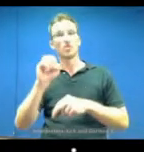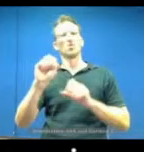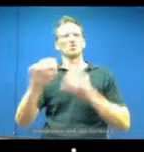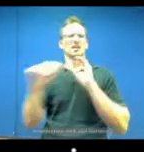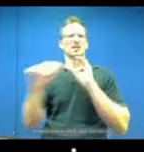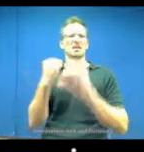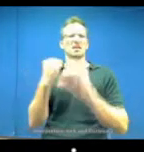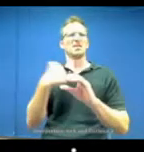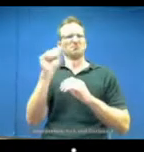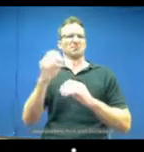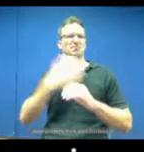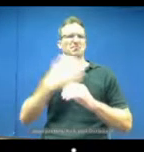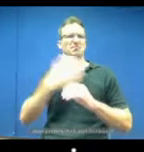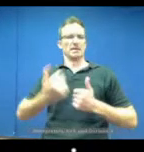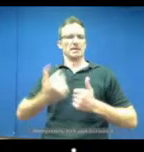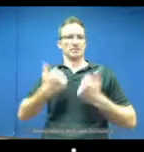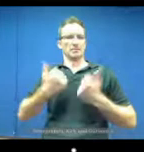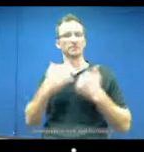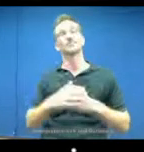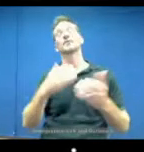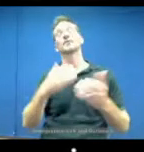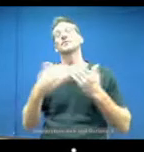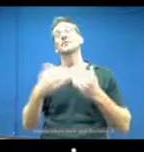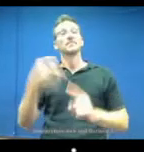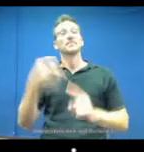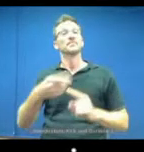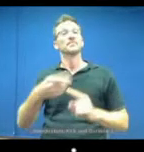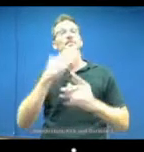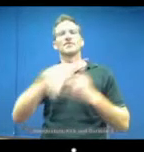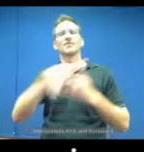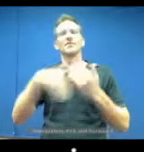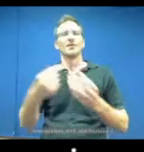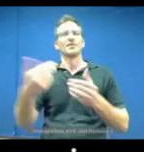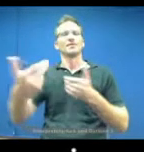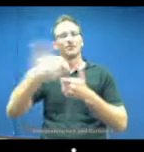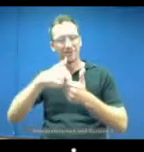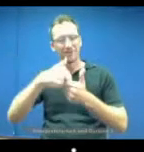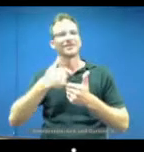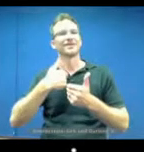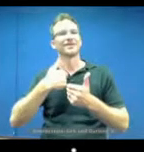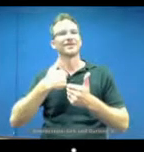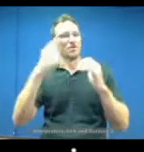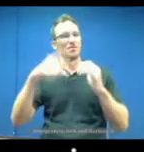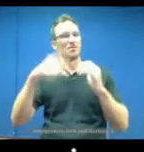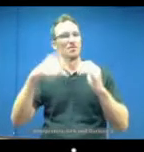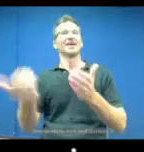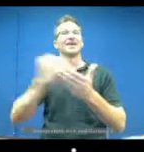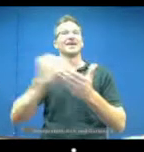Anyway, thank you very much for all of you coming, and I hope to see you again September 21st. Thank you.